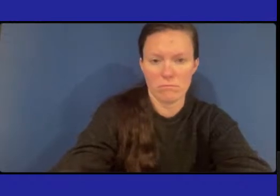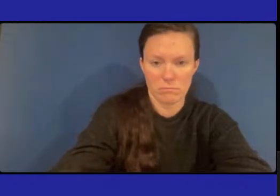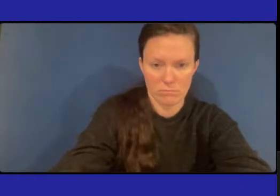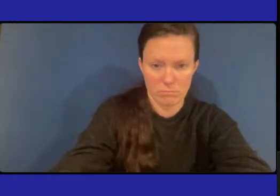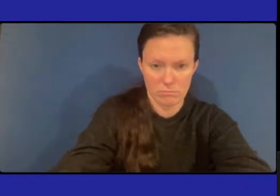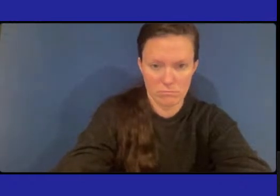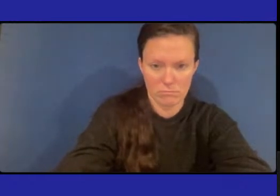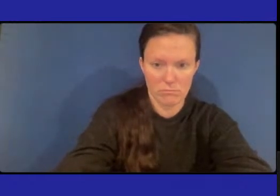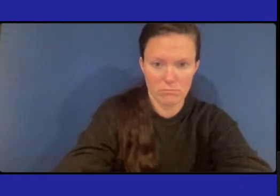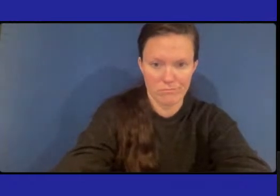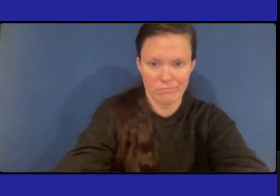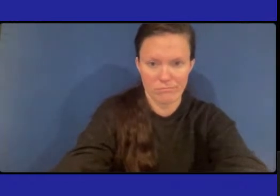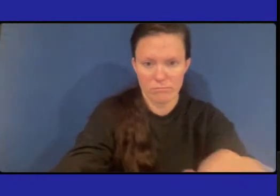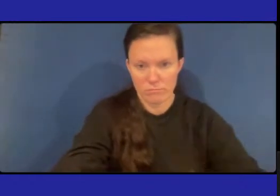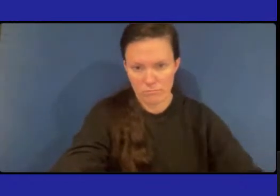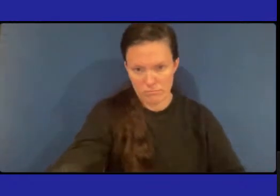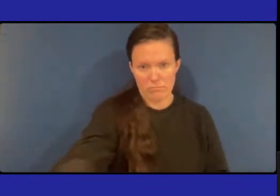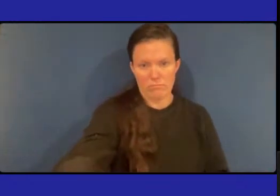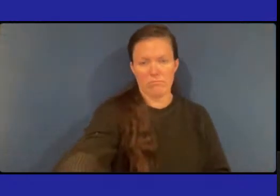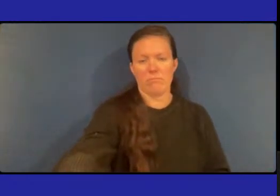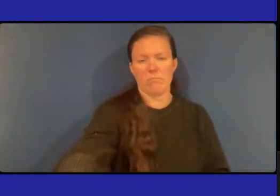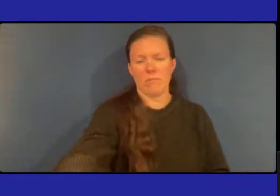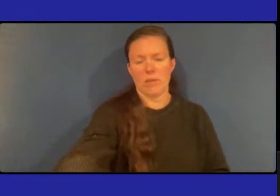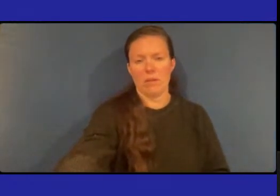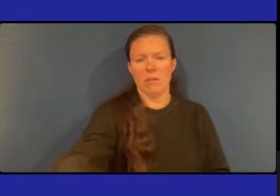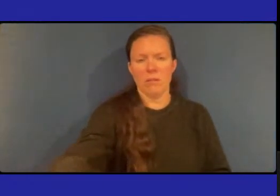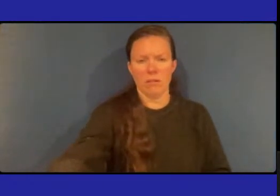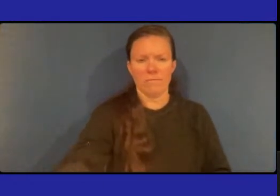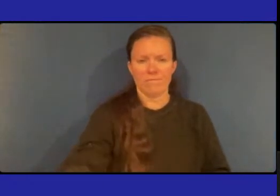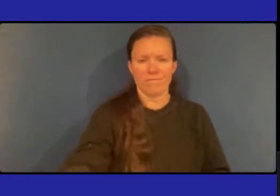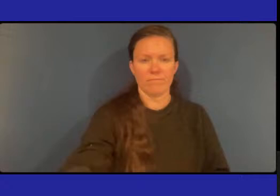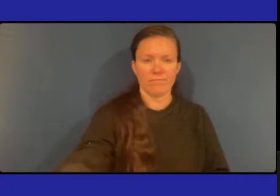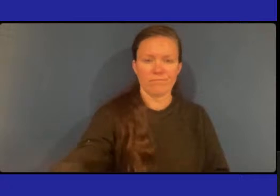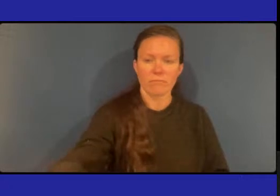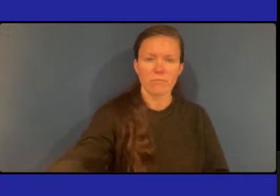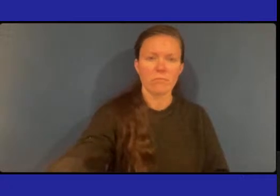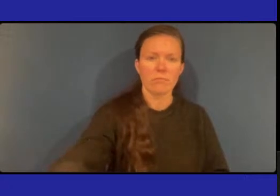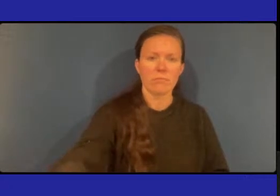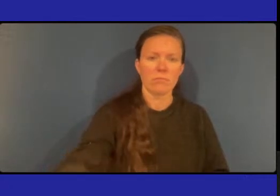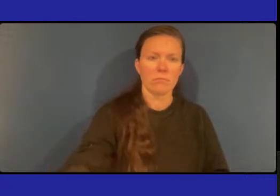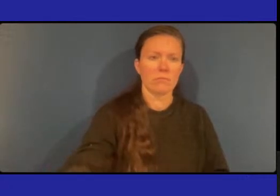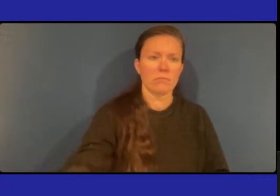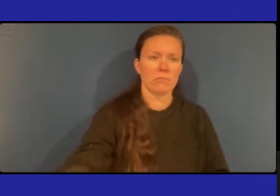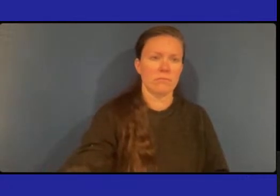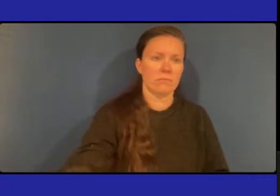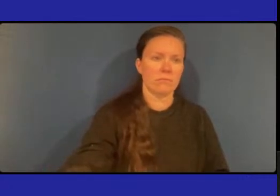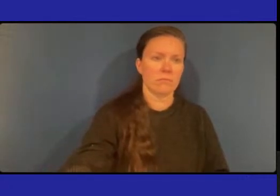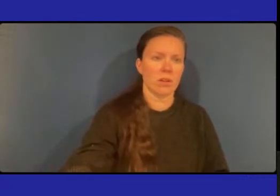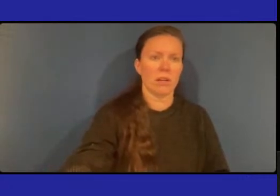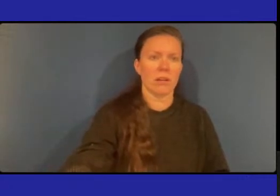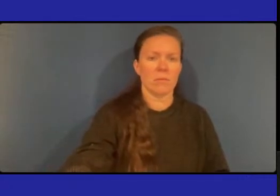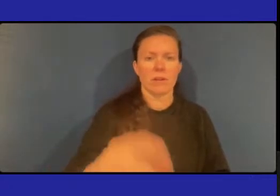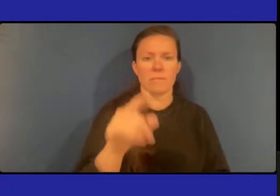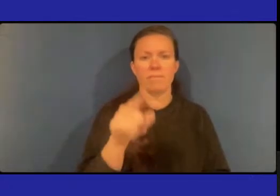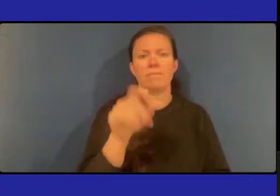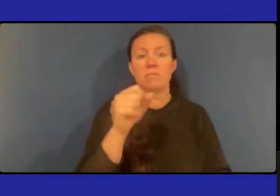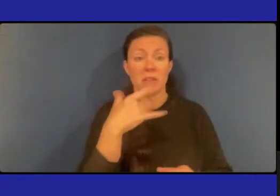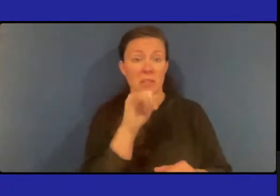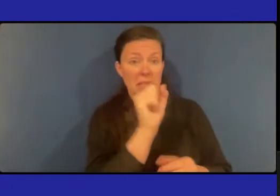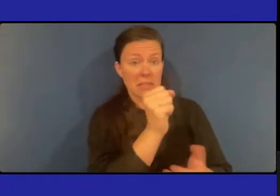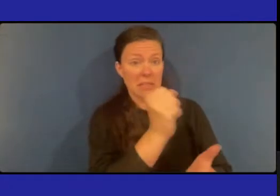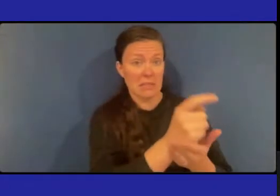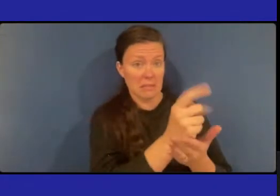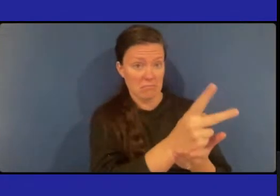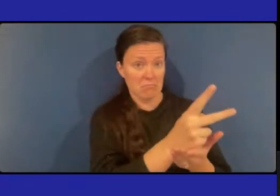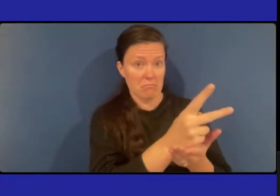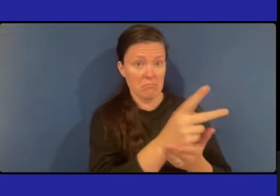Okay, hearing none, let's ask for a vote. All in favor, please say yes. Yes. Opposed, say no. This resolution